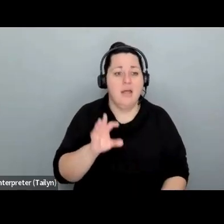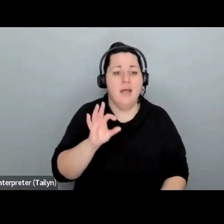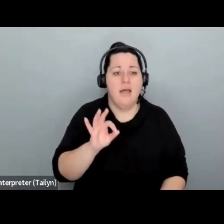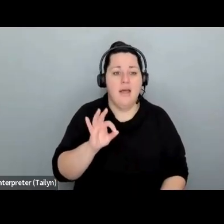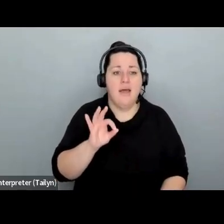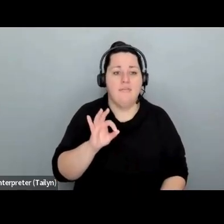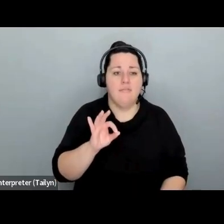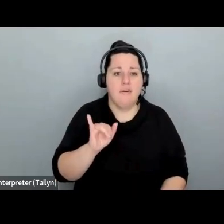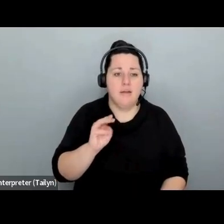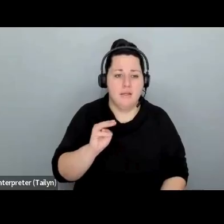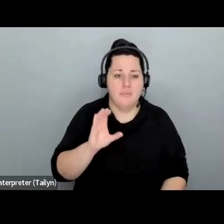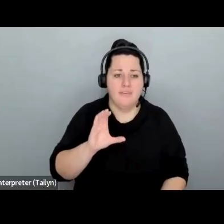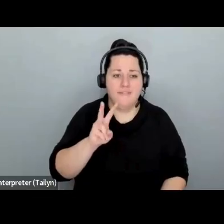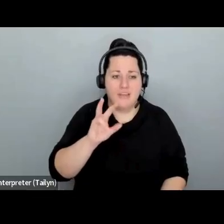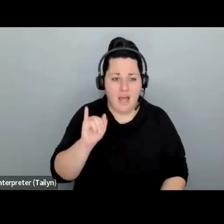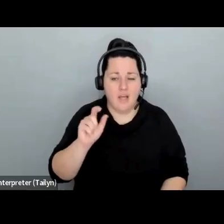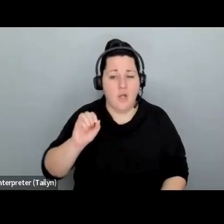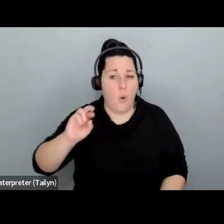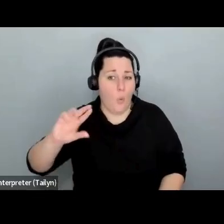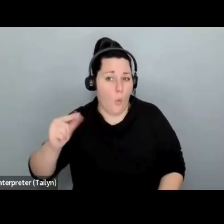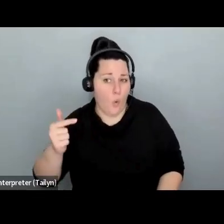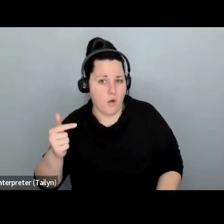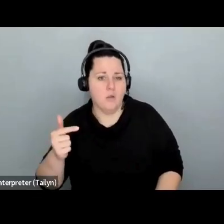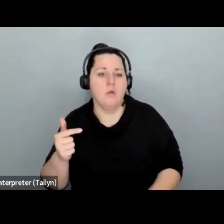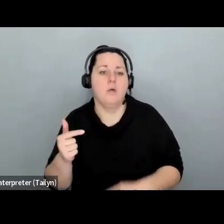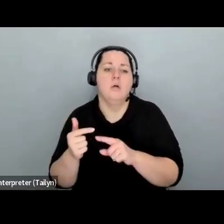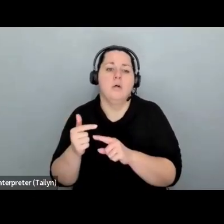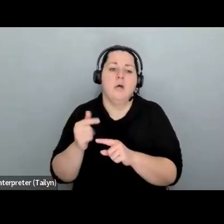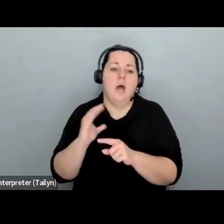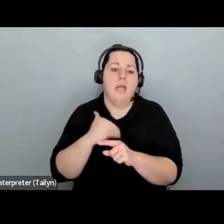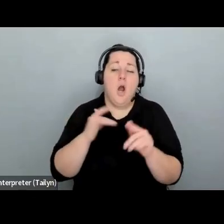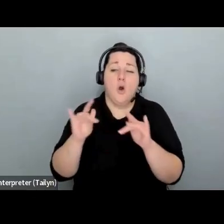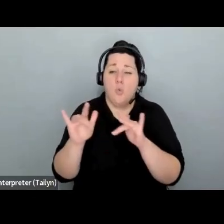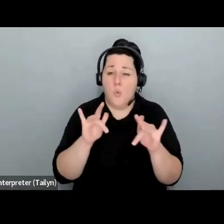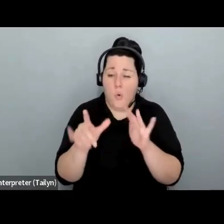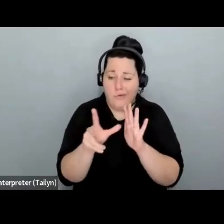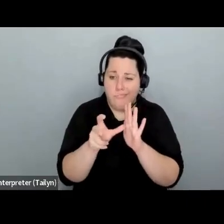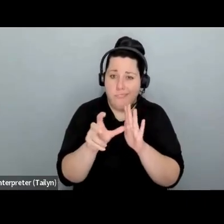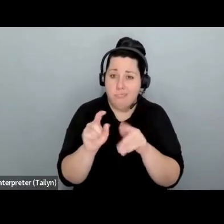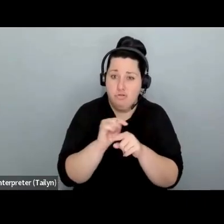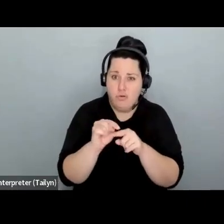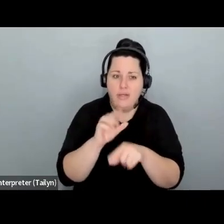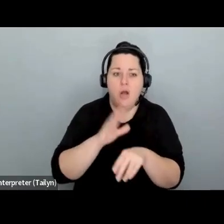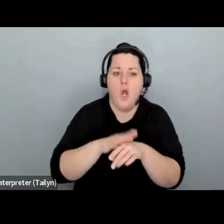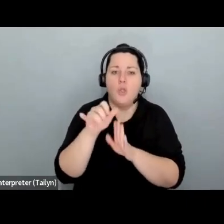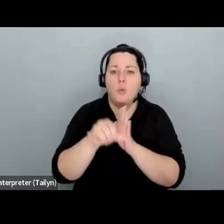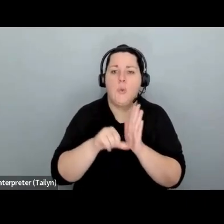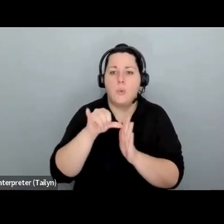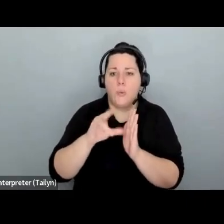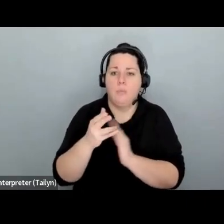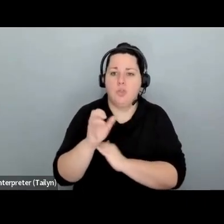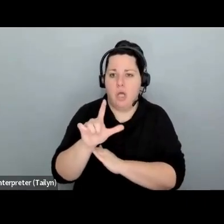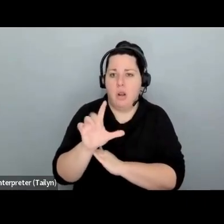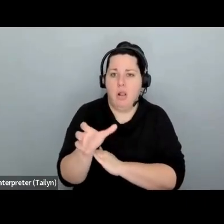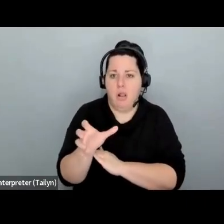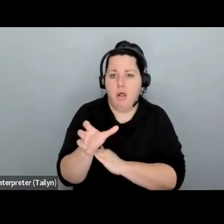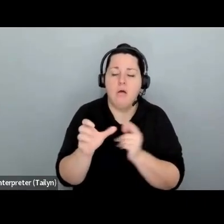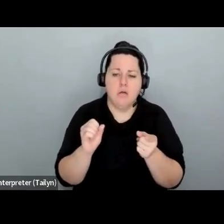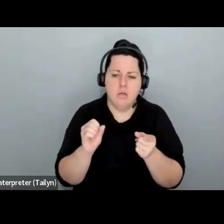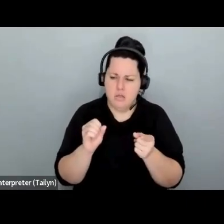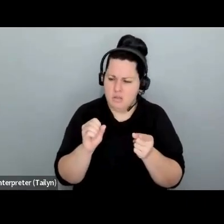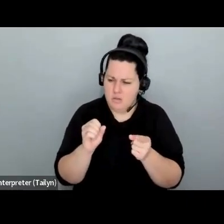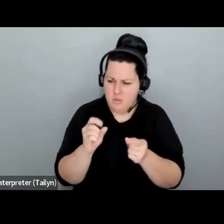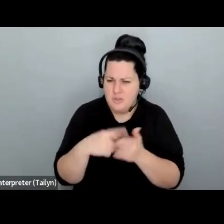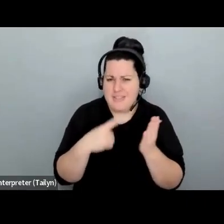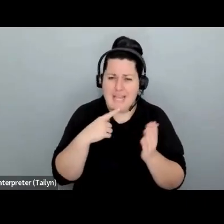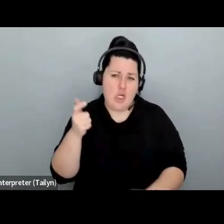FIMC-VI.org. And we also put all of our recorded trainings on a YouTube channel. So if you want to what are those things people